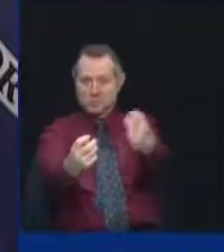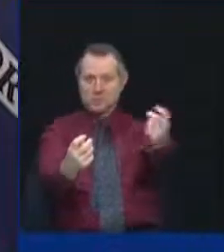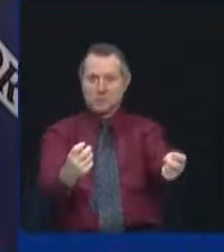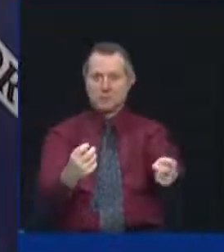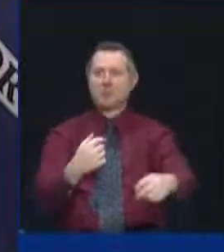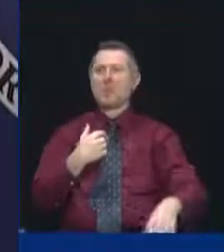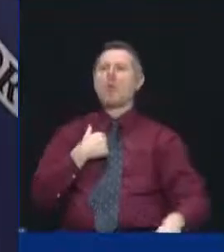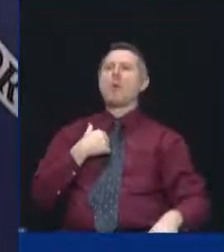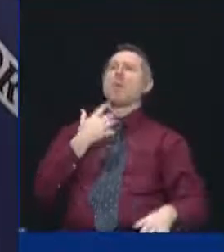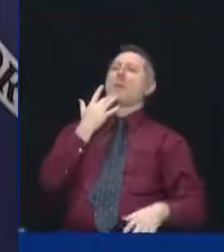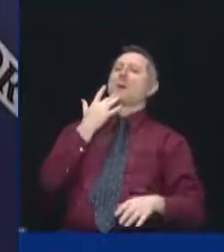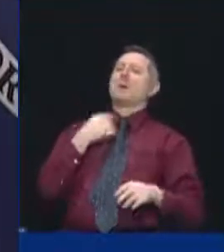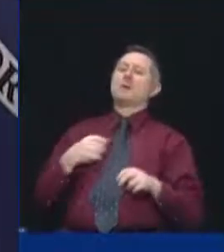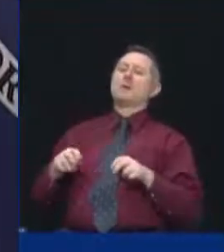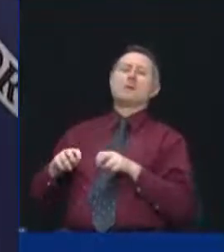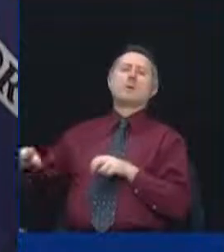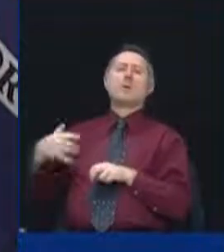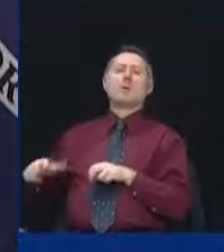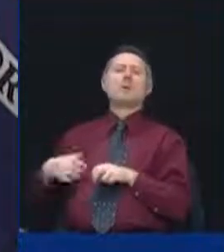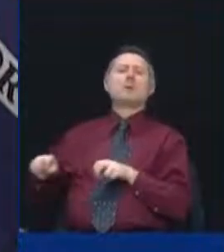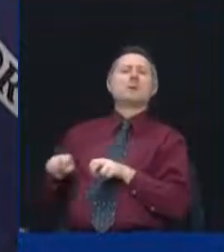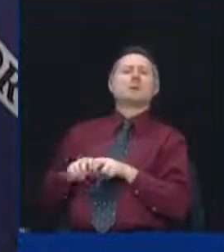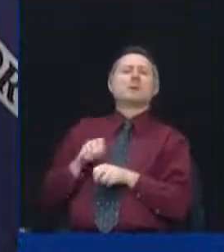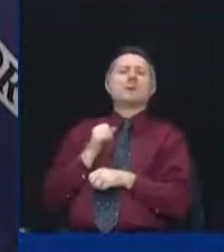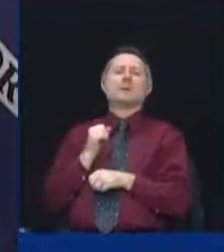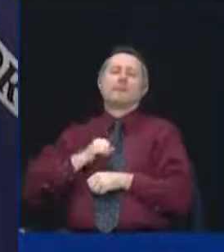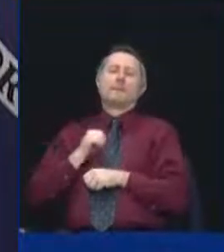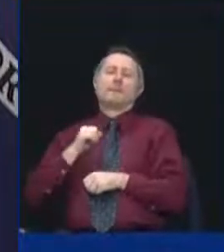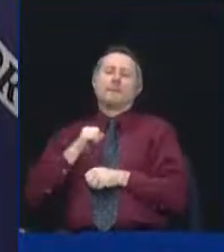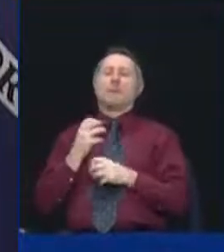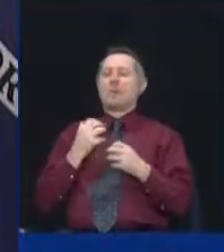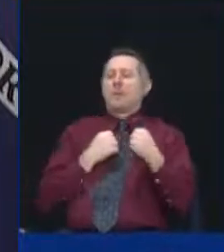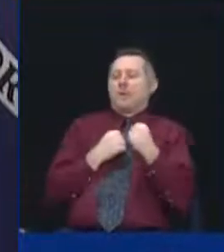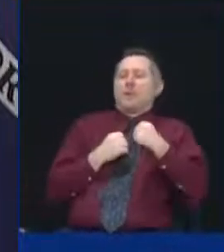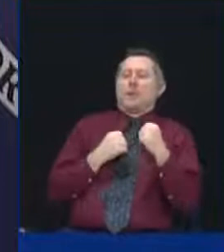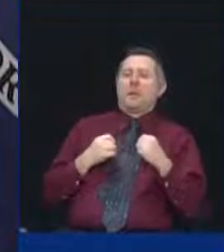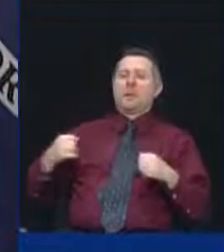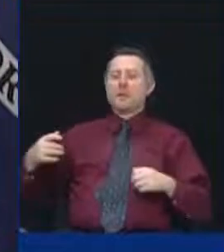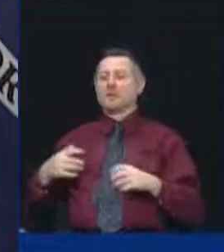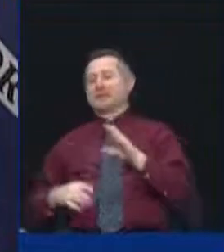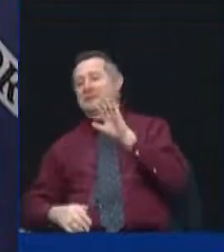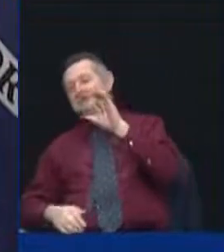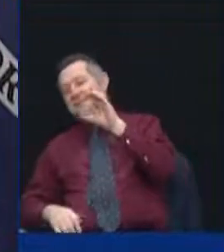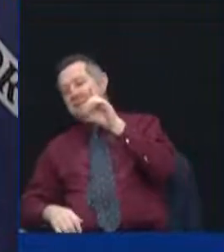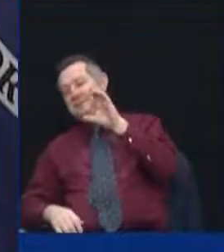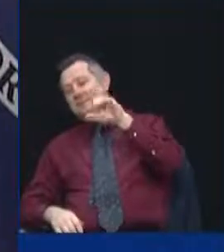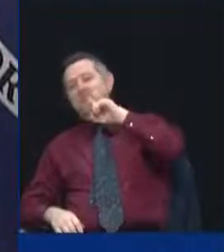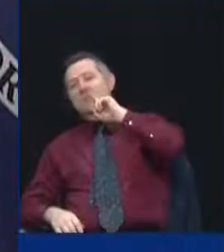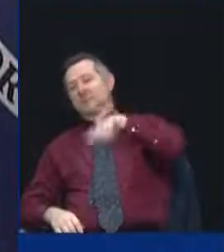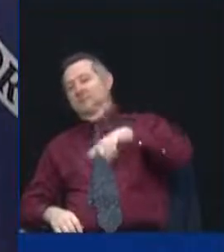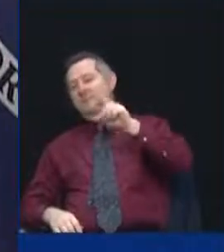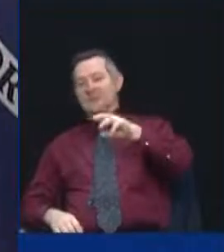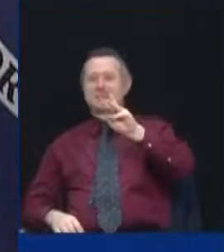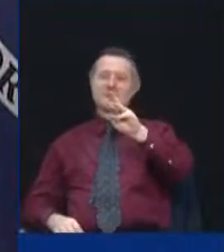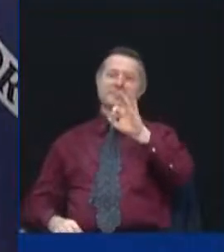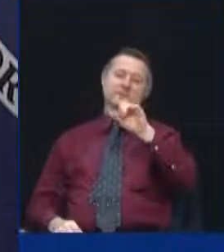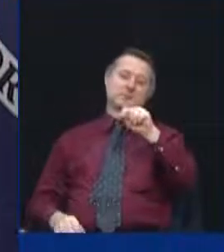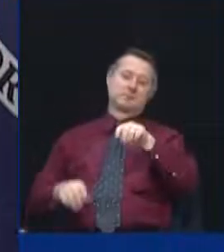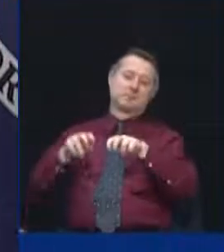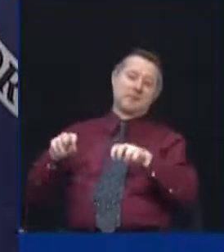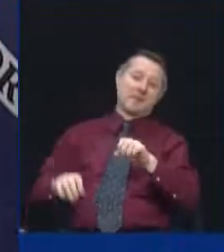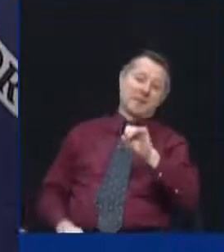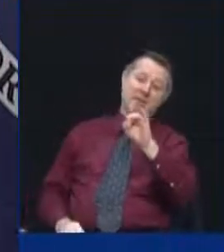and rub elbows. Yeah, but the CDC says 6 feet is the social distancing. If you're